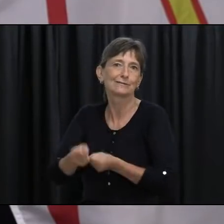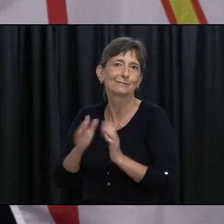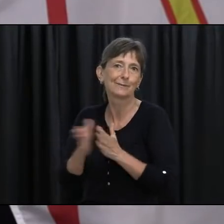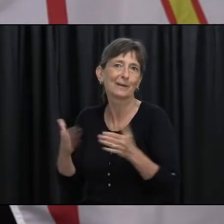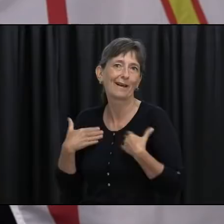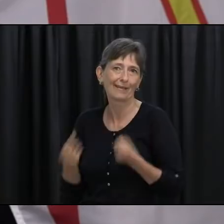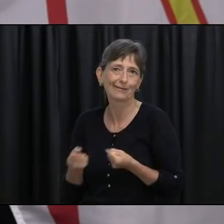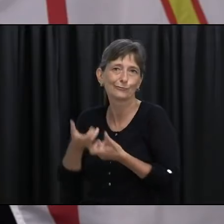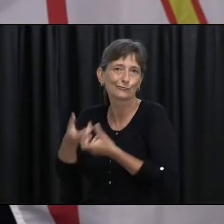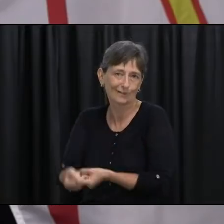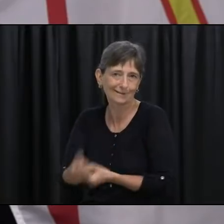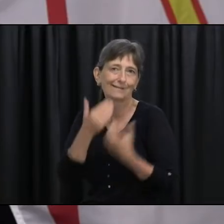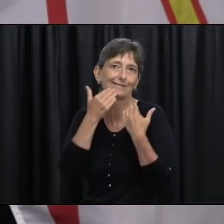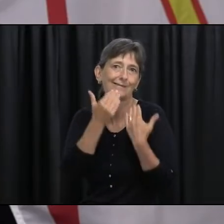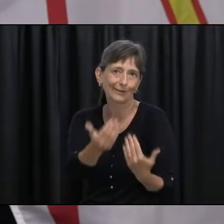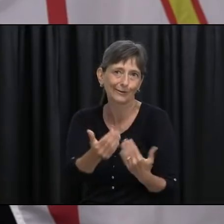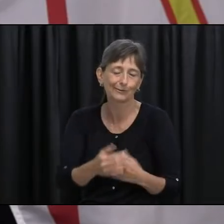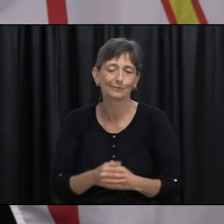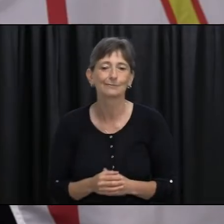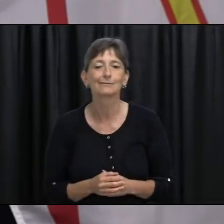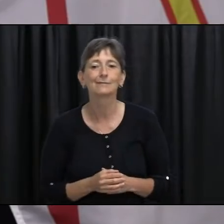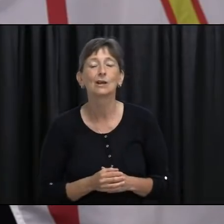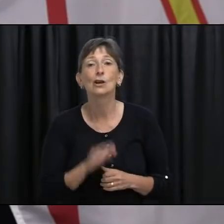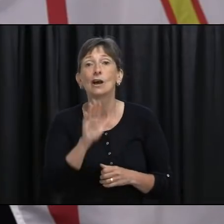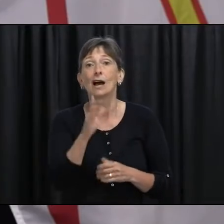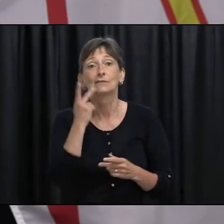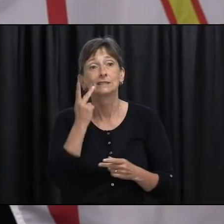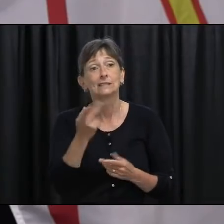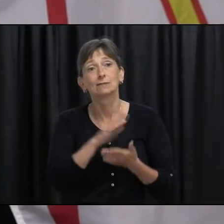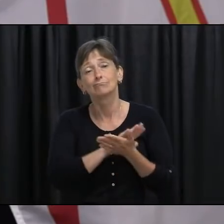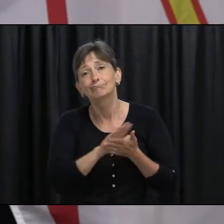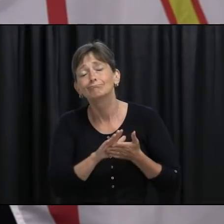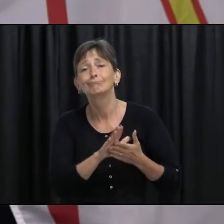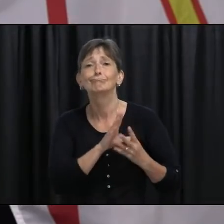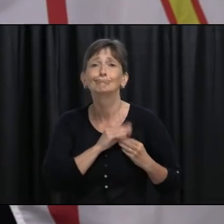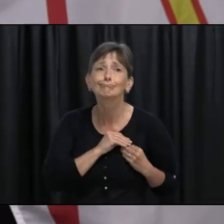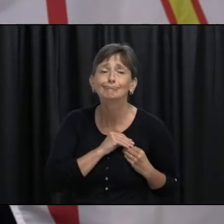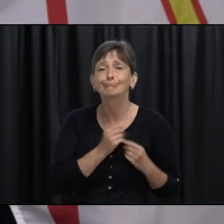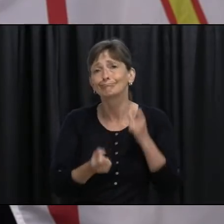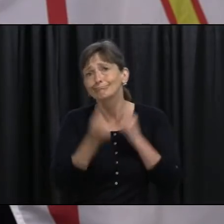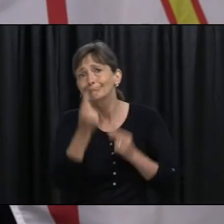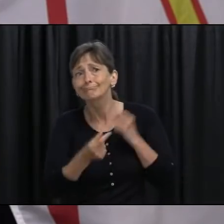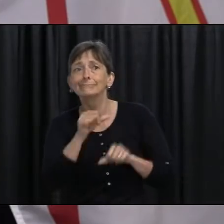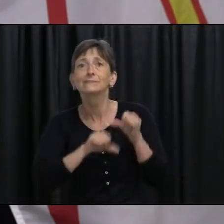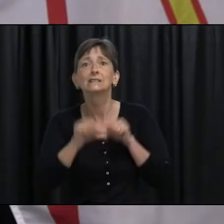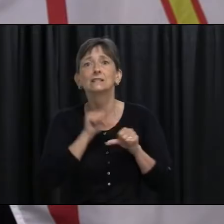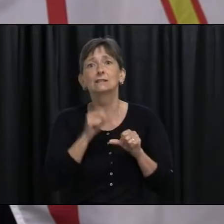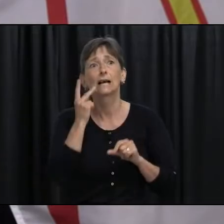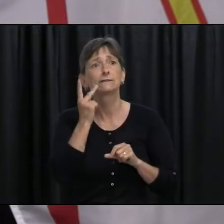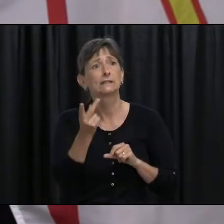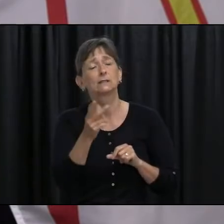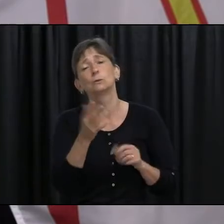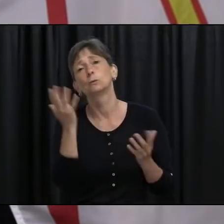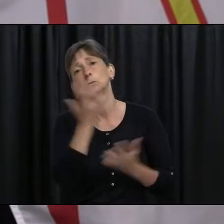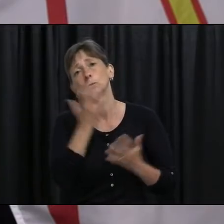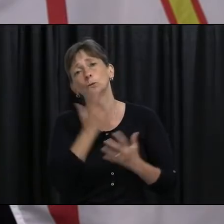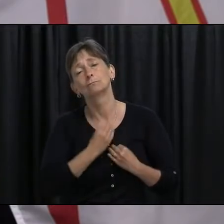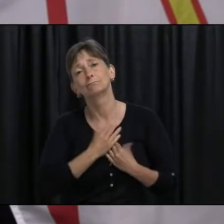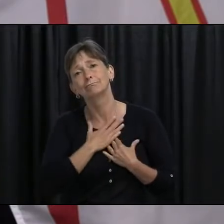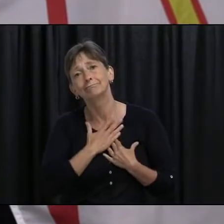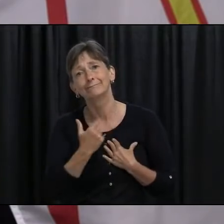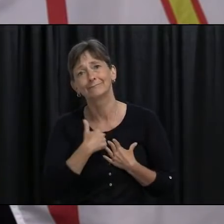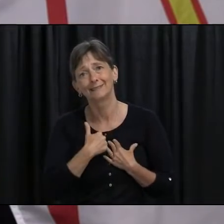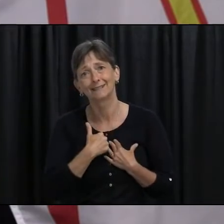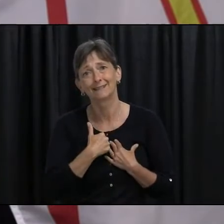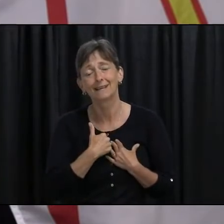system. The kindness and understanding I have seen firsthand during this most trying time has been truly inspirational and will